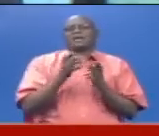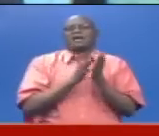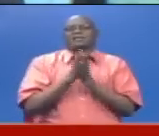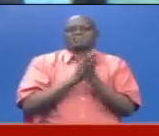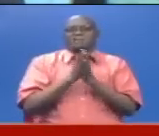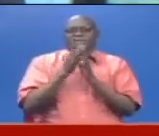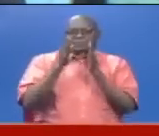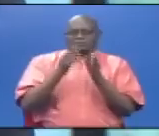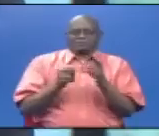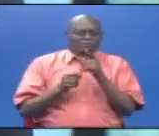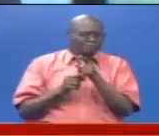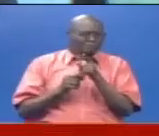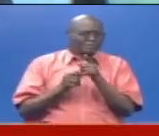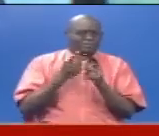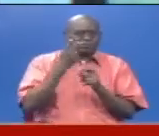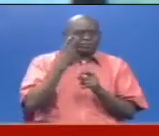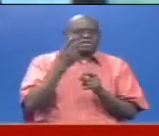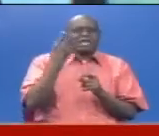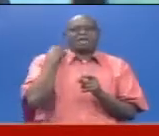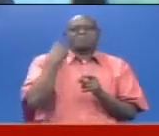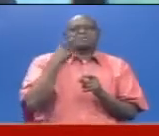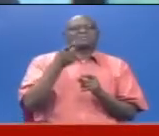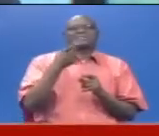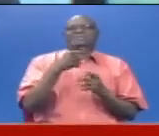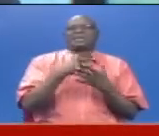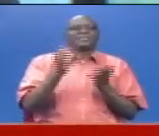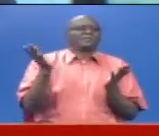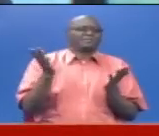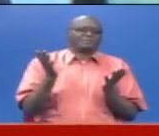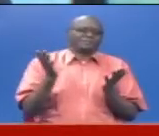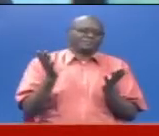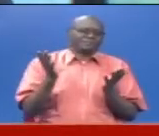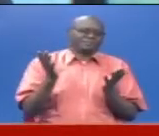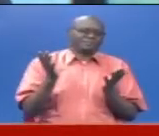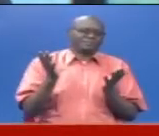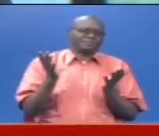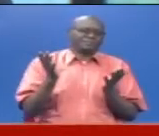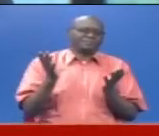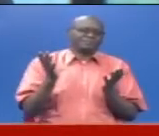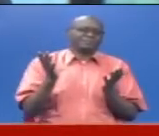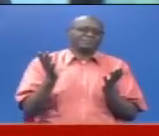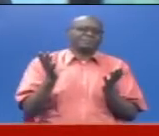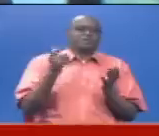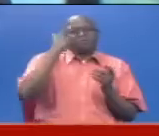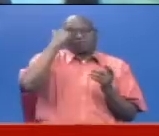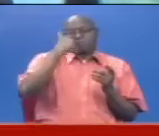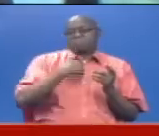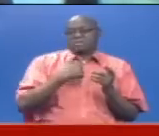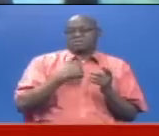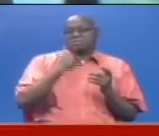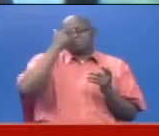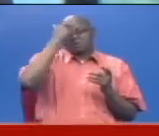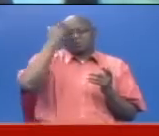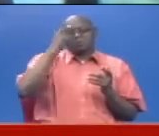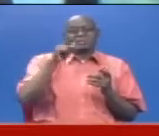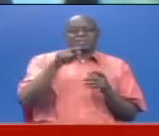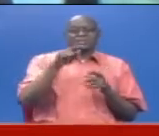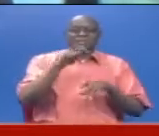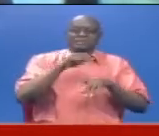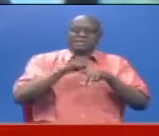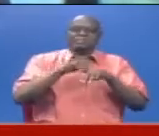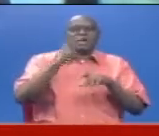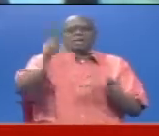numbers, it doesn't amount to anything mm. as such. And especially for me, because at that time I also thought that the